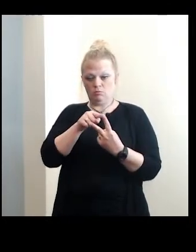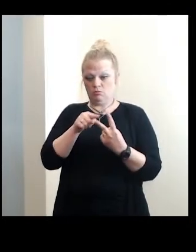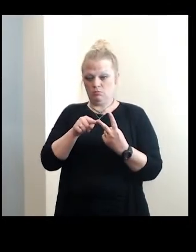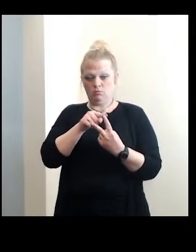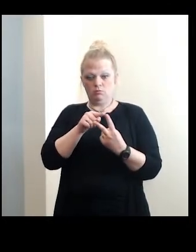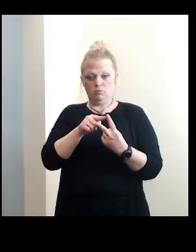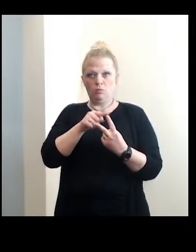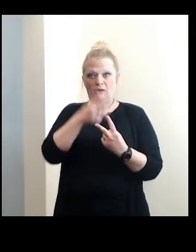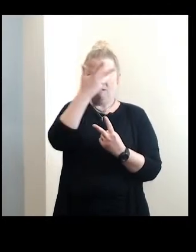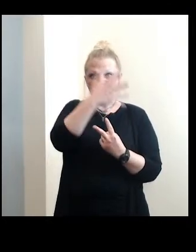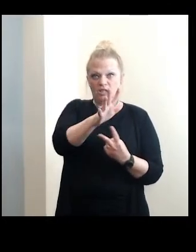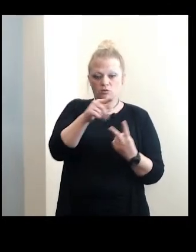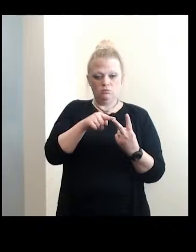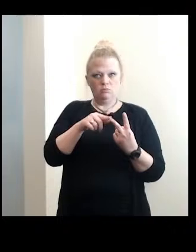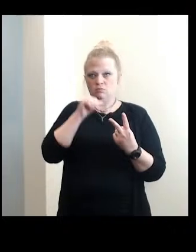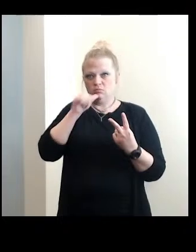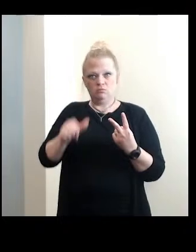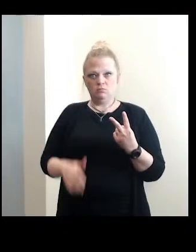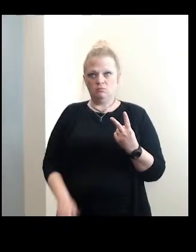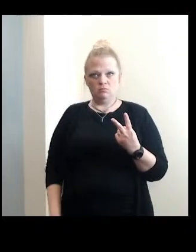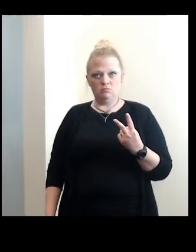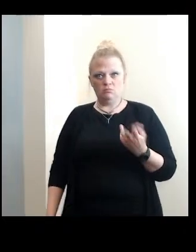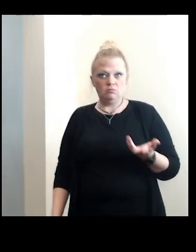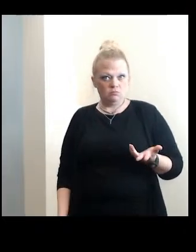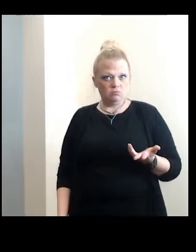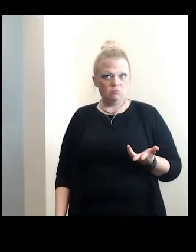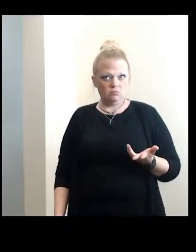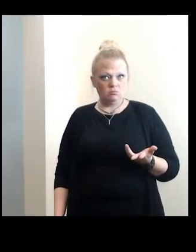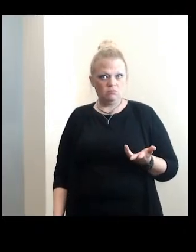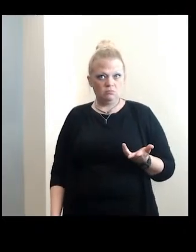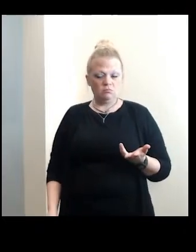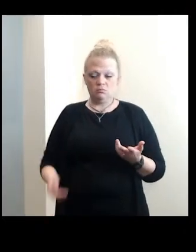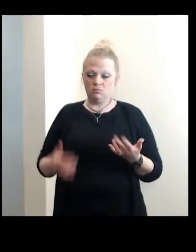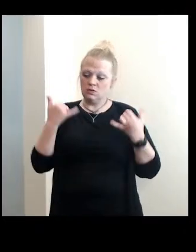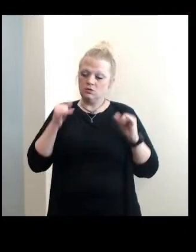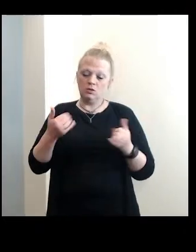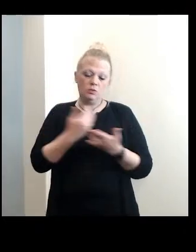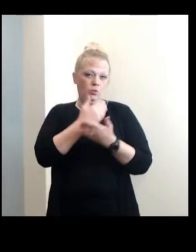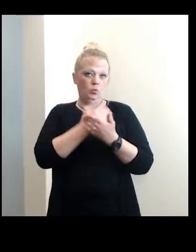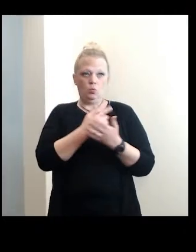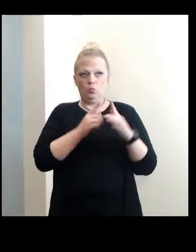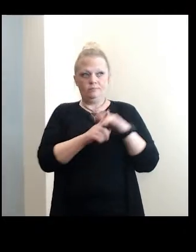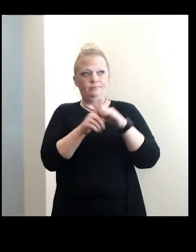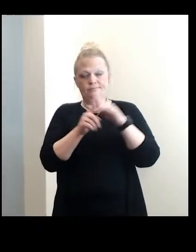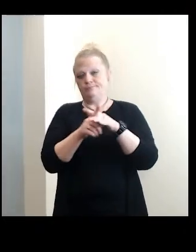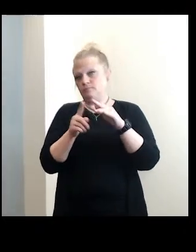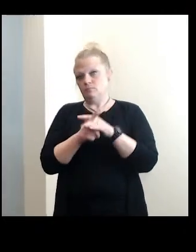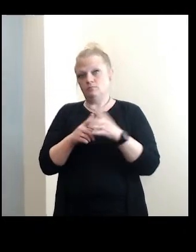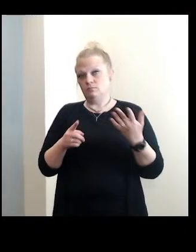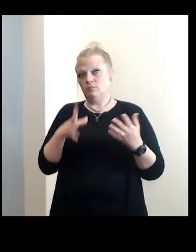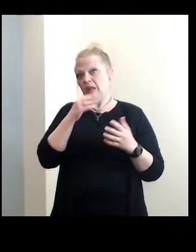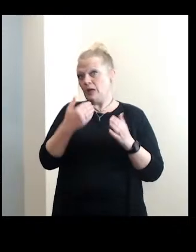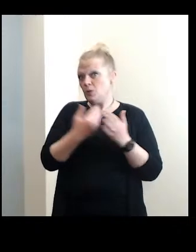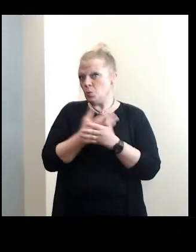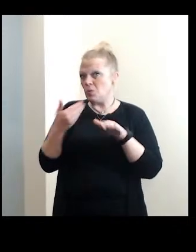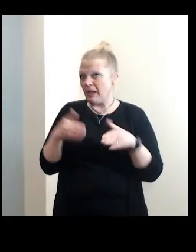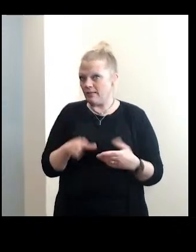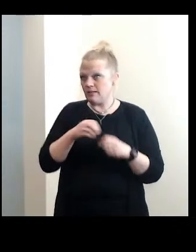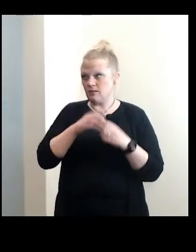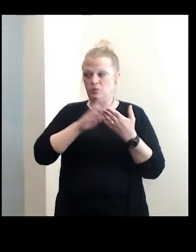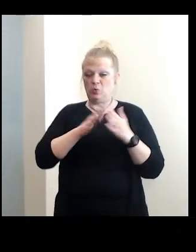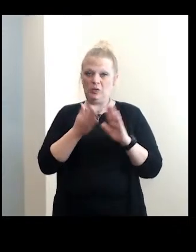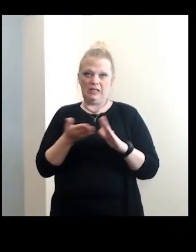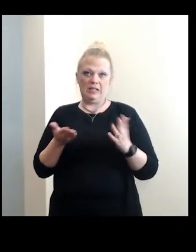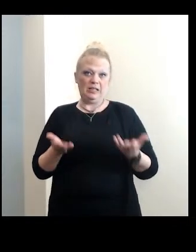been fully vaccinated, the other ones haven't. So we do know that there are still new cases in our community. We know that there are new deaths in our community.